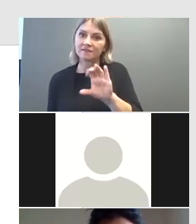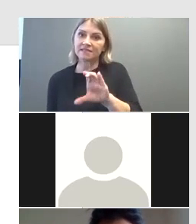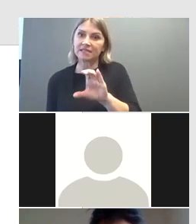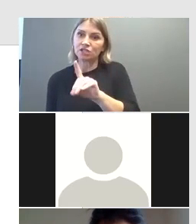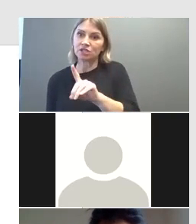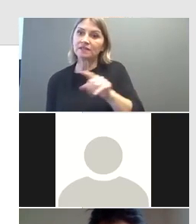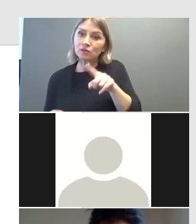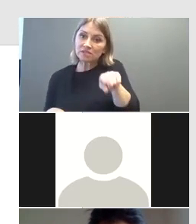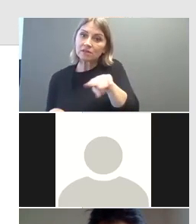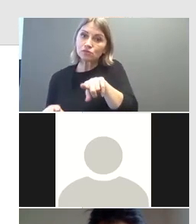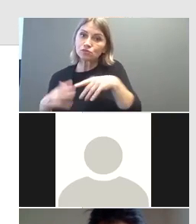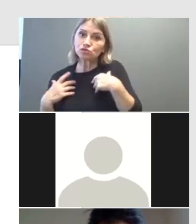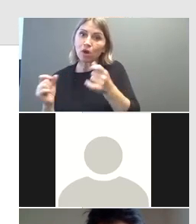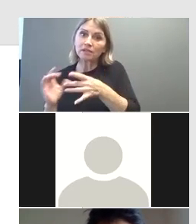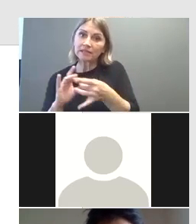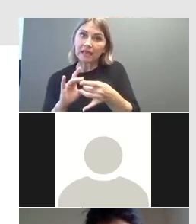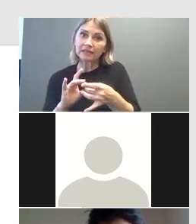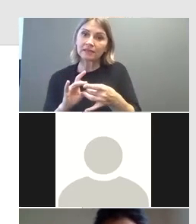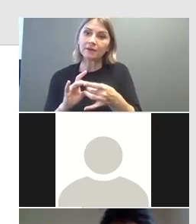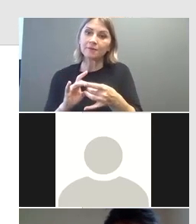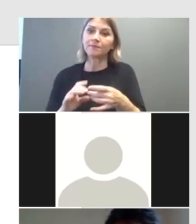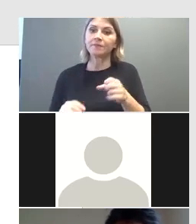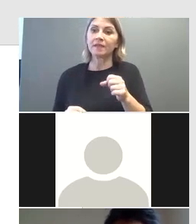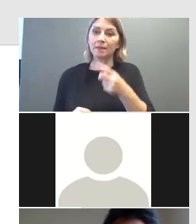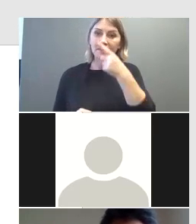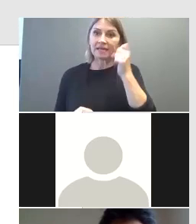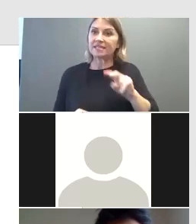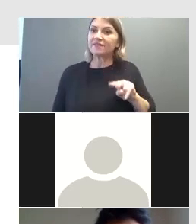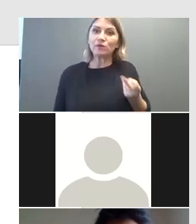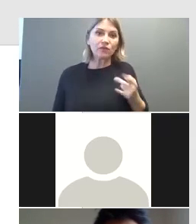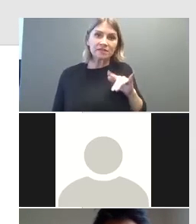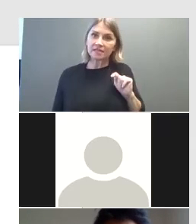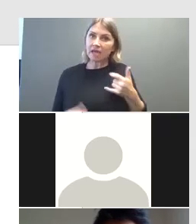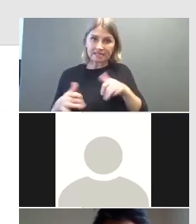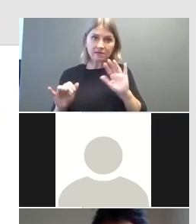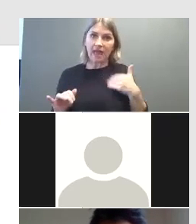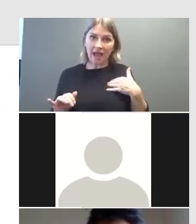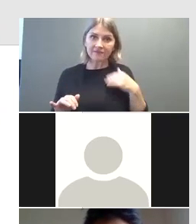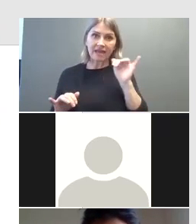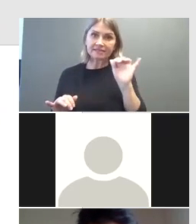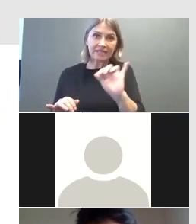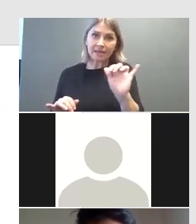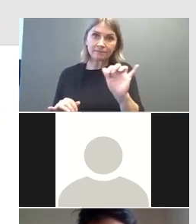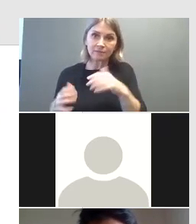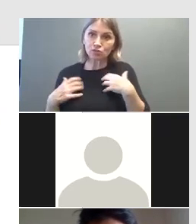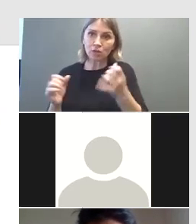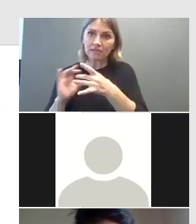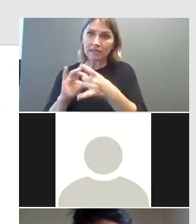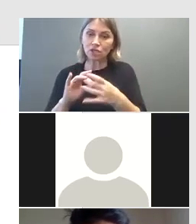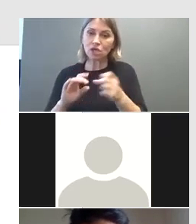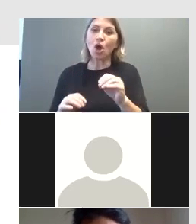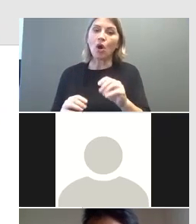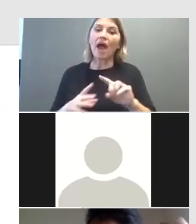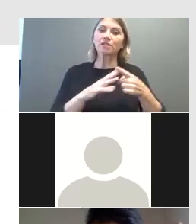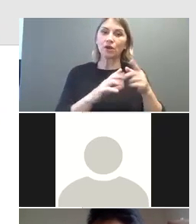strongly connected component, right? Because even reversing those edges, I still have that same strongly connected component. So then I can then start